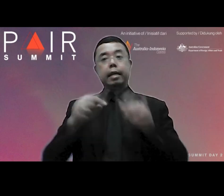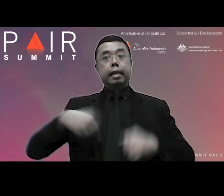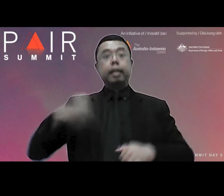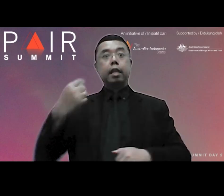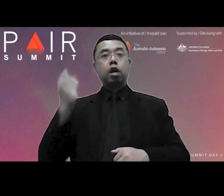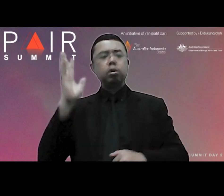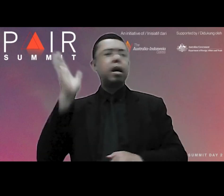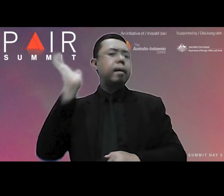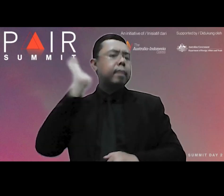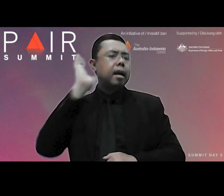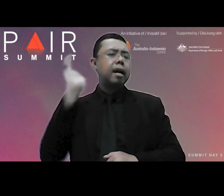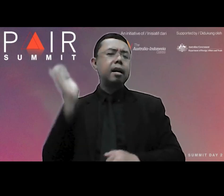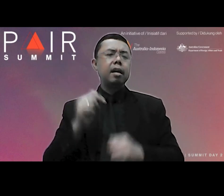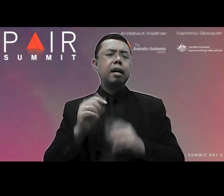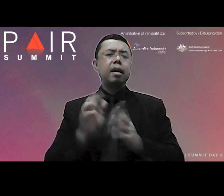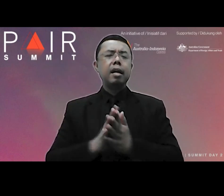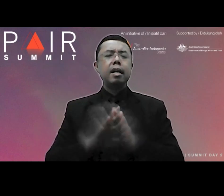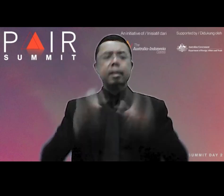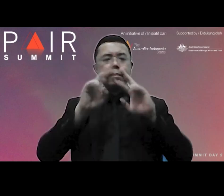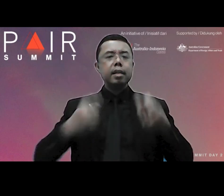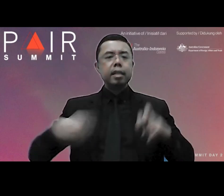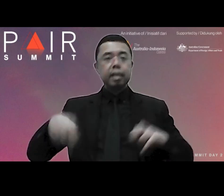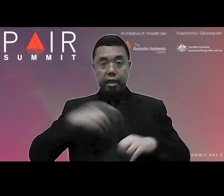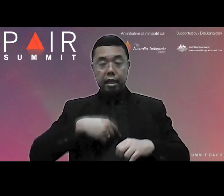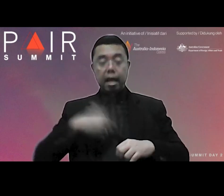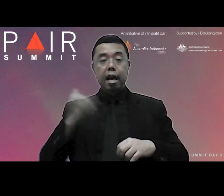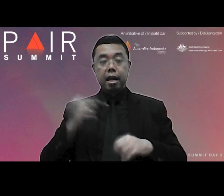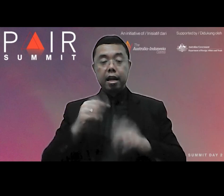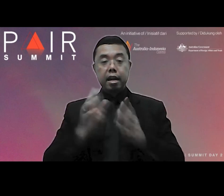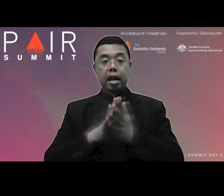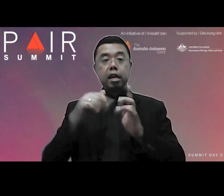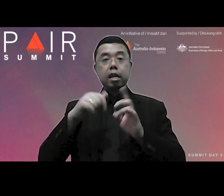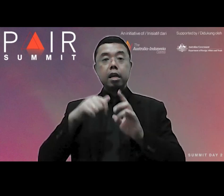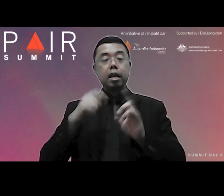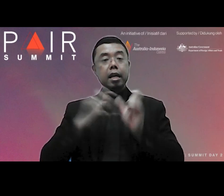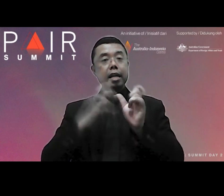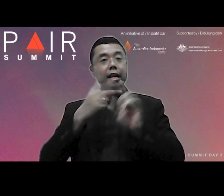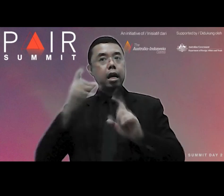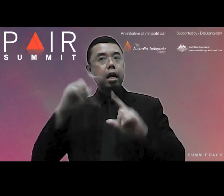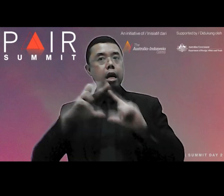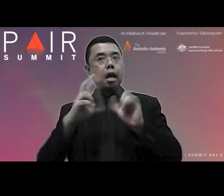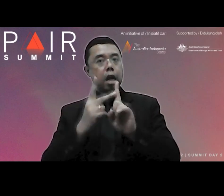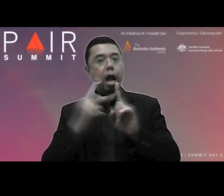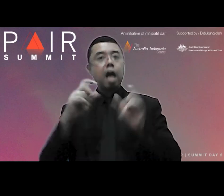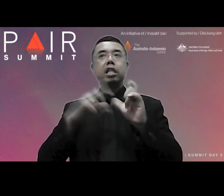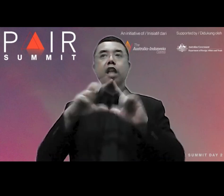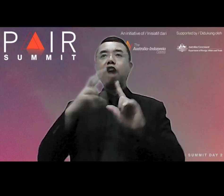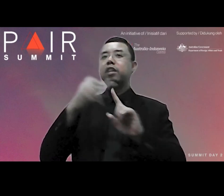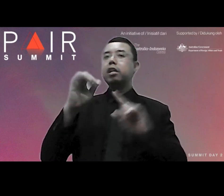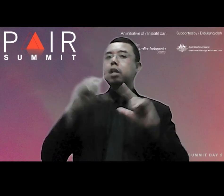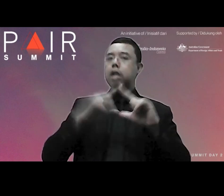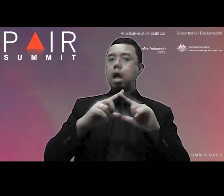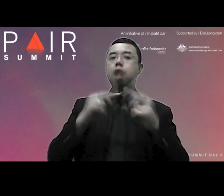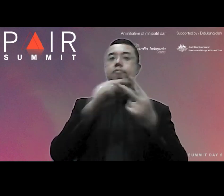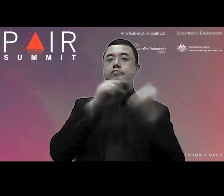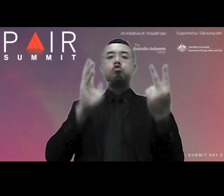Associate Professor Shira Kurnia and Dr. Safirotul Kaur, who presented on their study on data integration